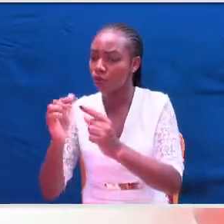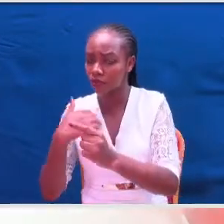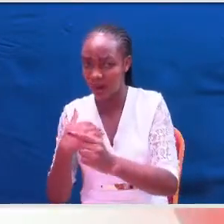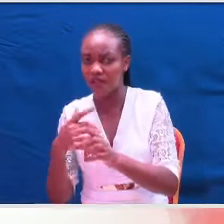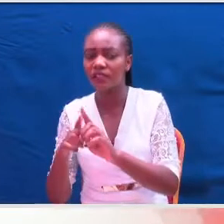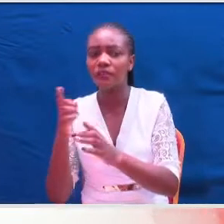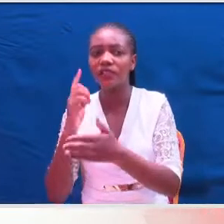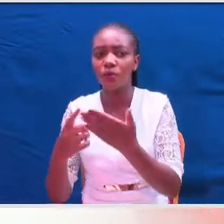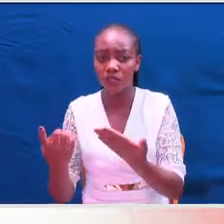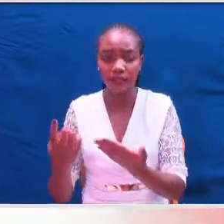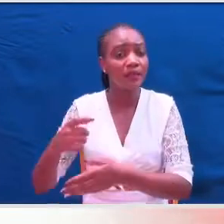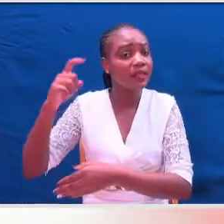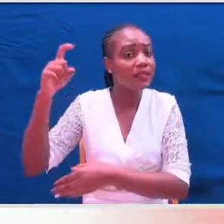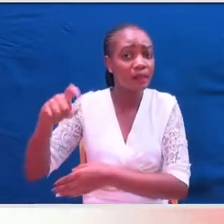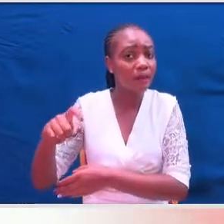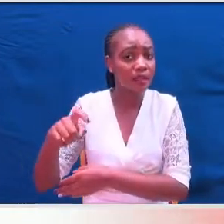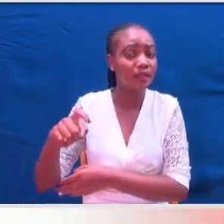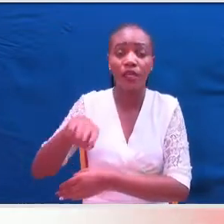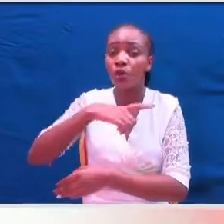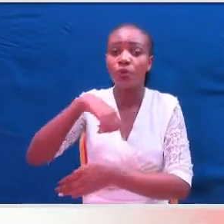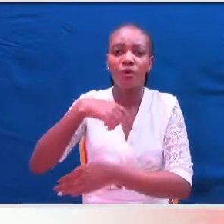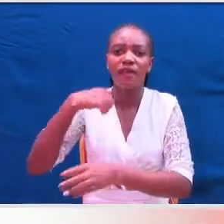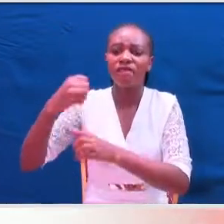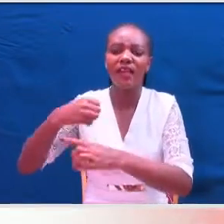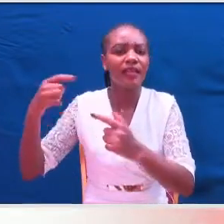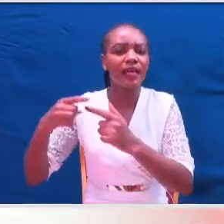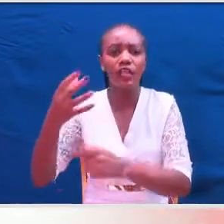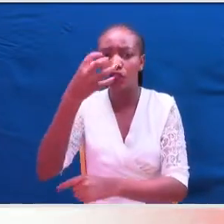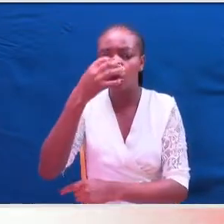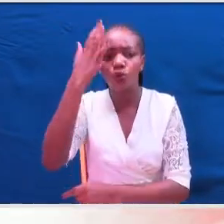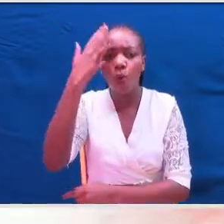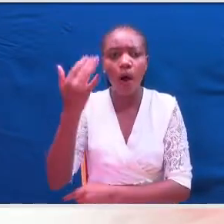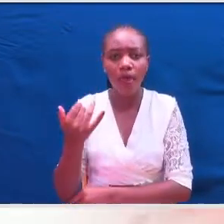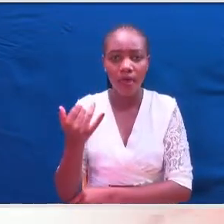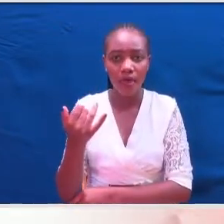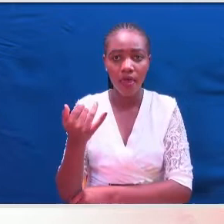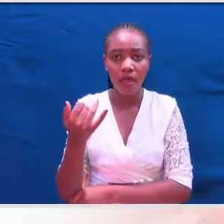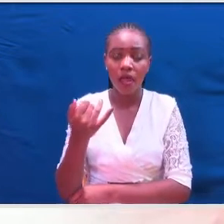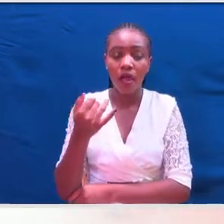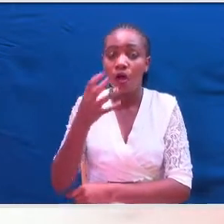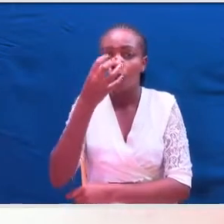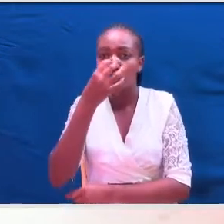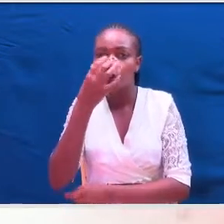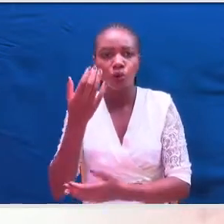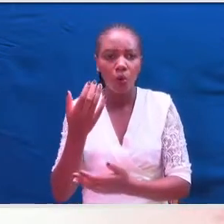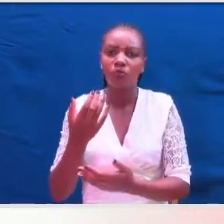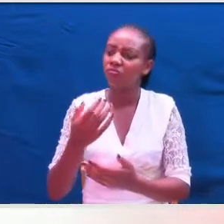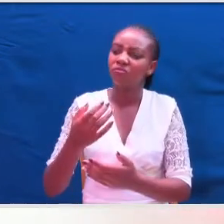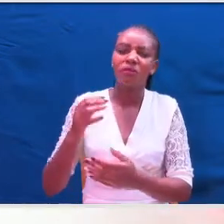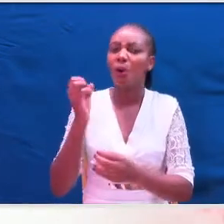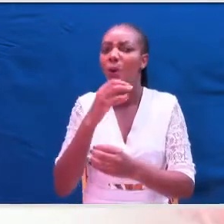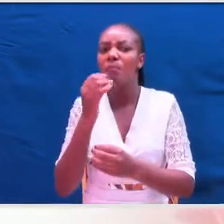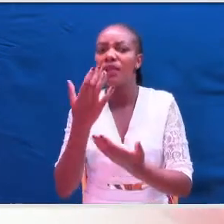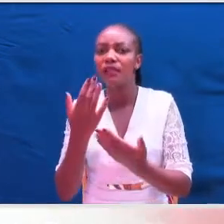wakisema lazima tupigane na Ruto kwa sababu amepeleka maneno kwa mahasla